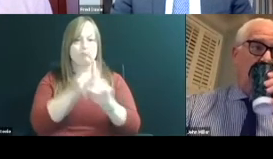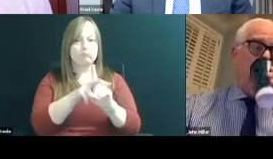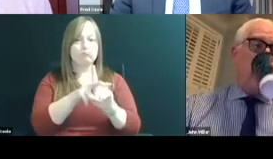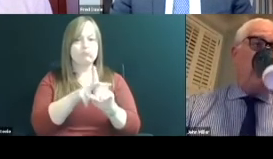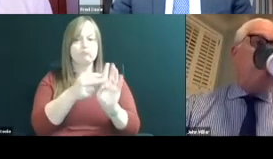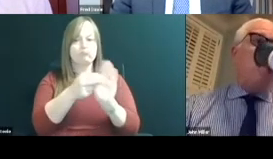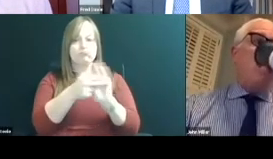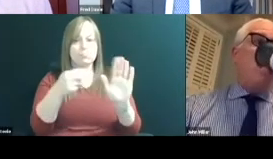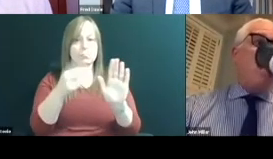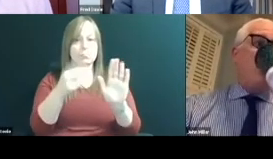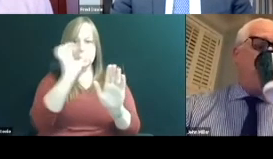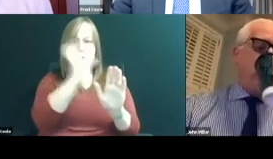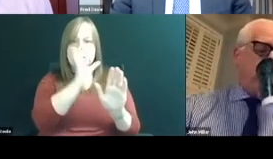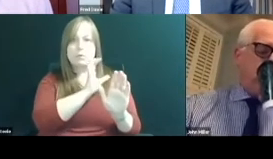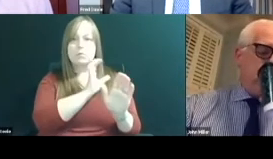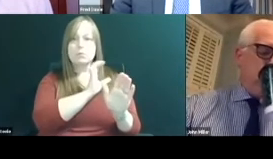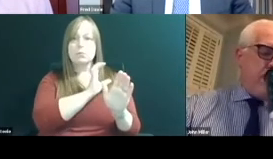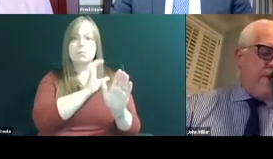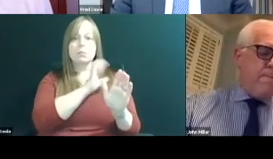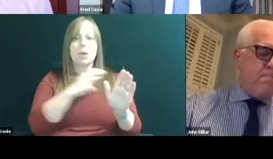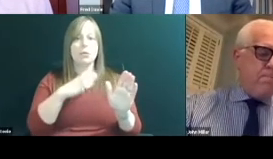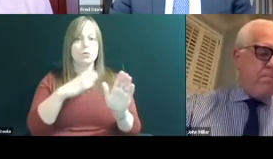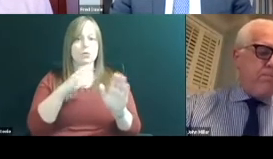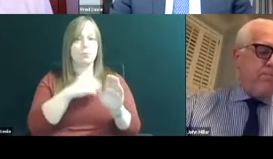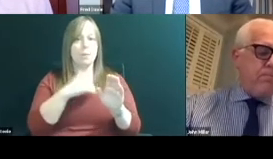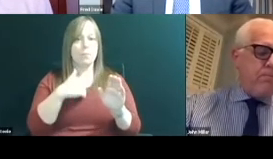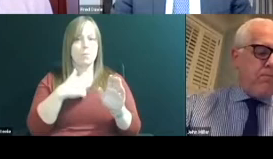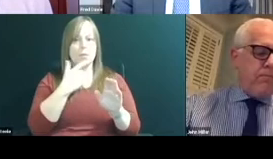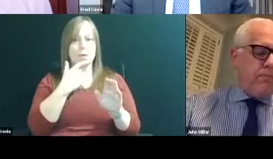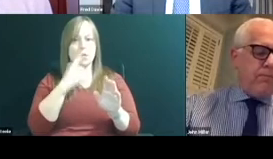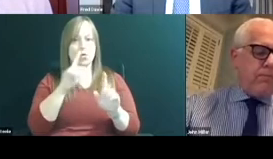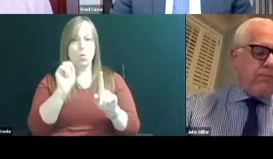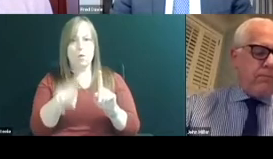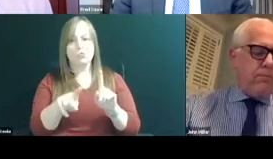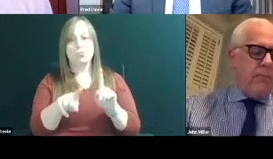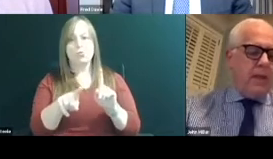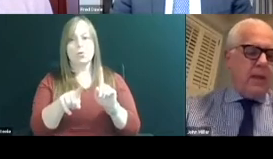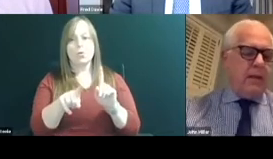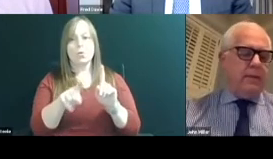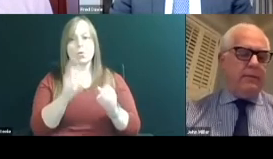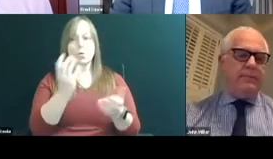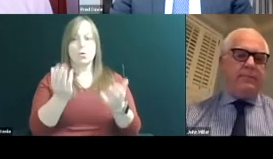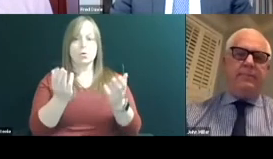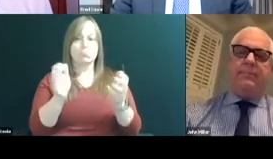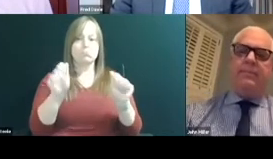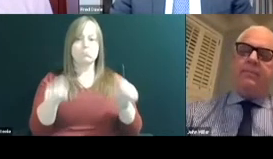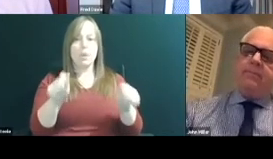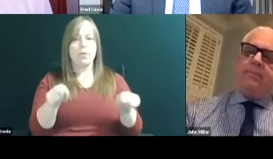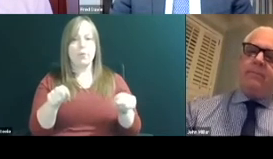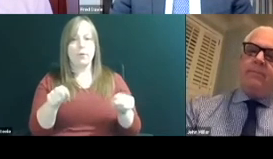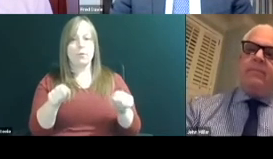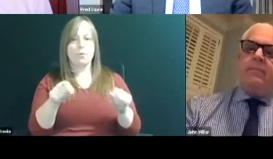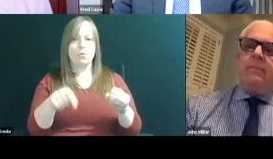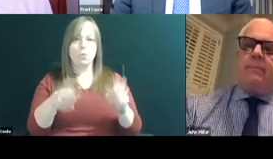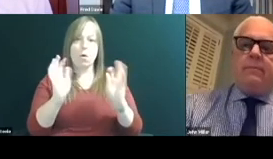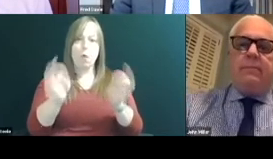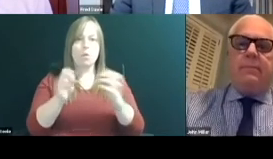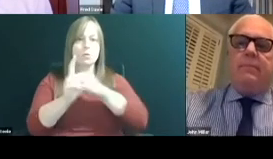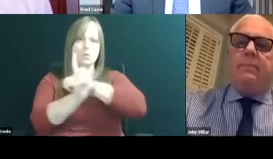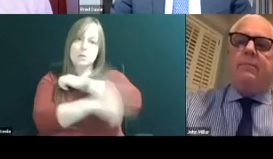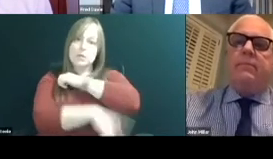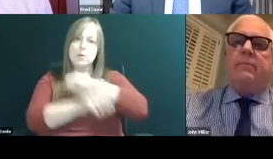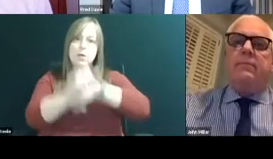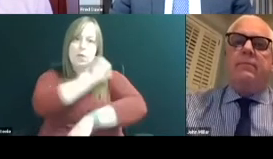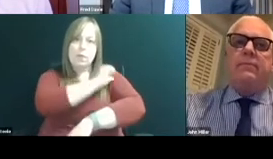powers that you're seeking. As Councilmember Adams said, there's this question of whether the CCRB will get the ultimate disciplinary